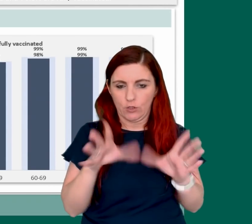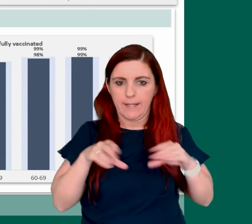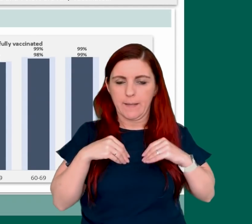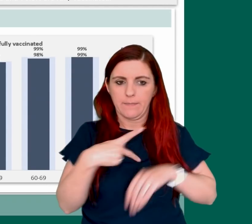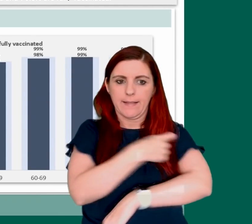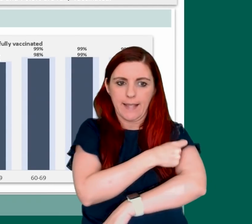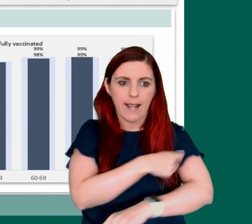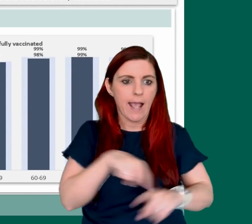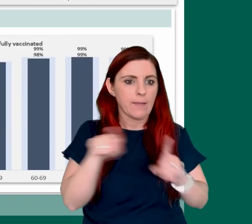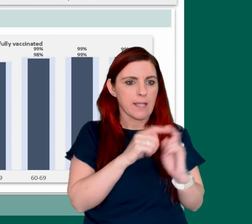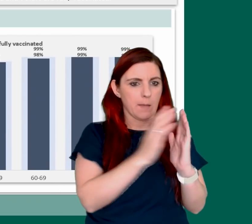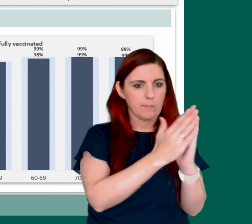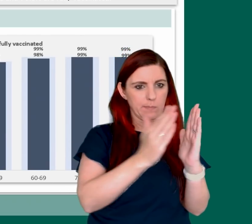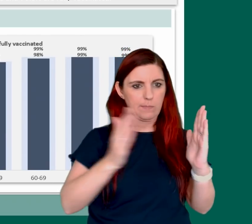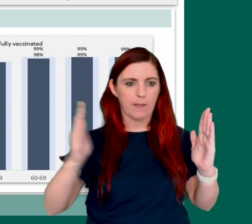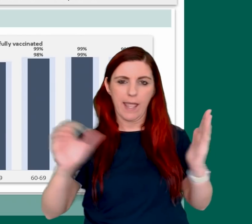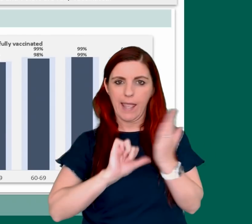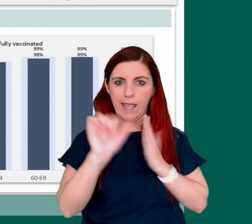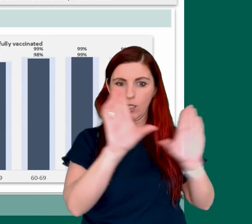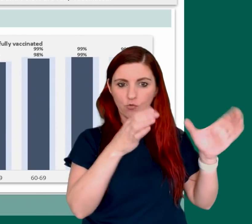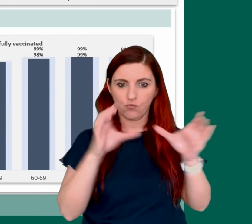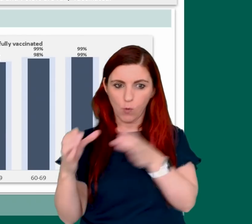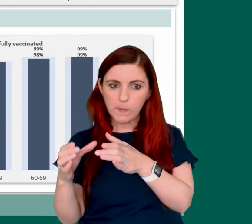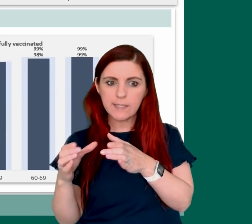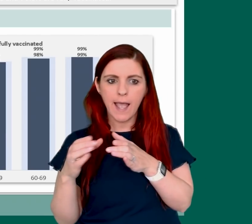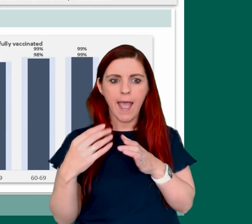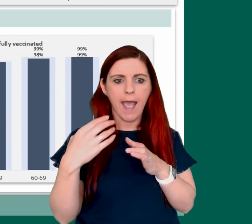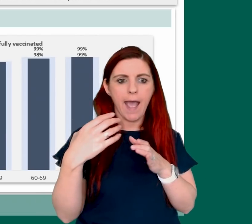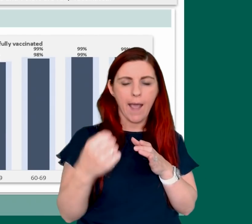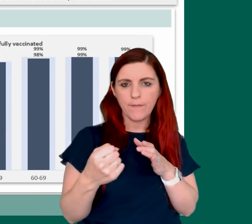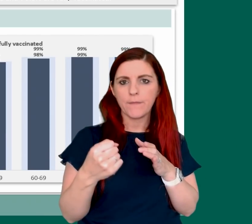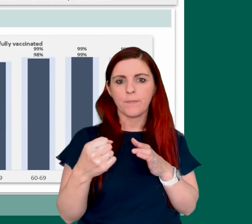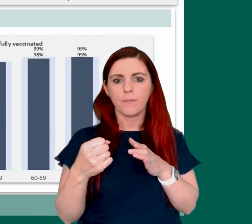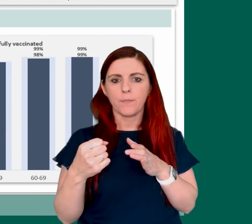right across, even where the relative the risk of